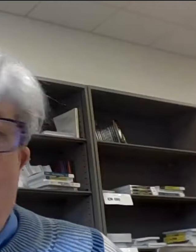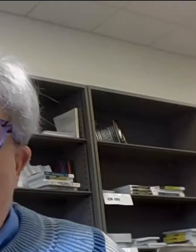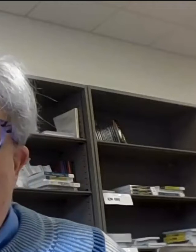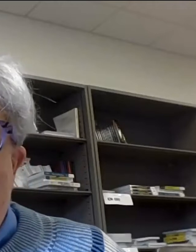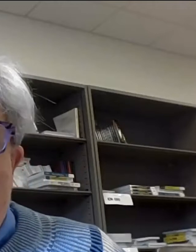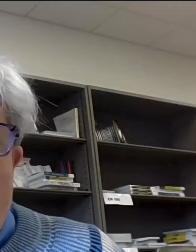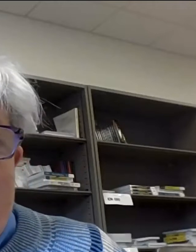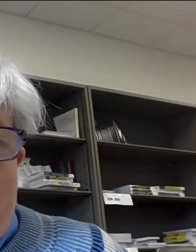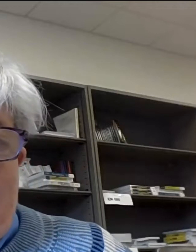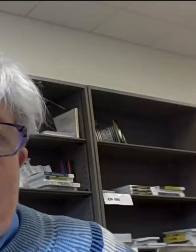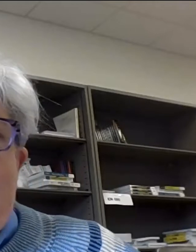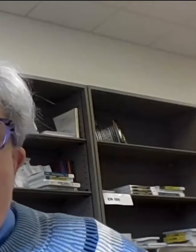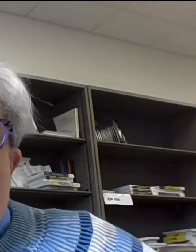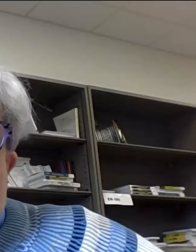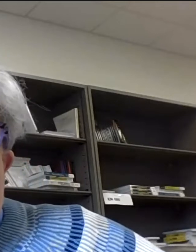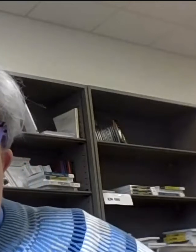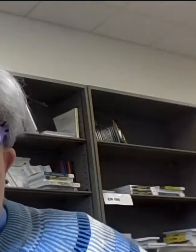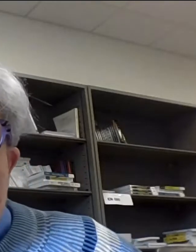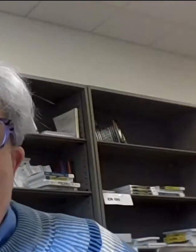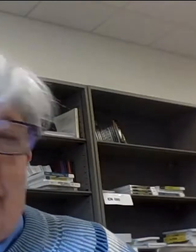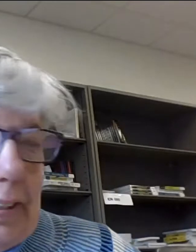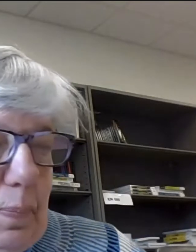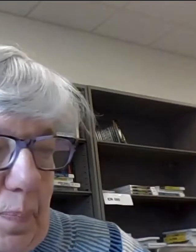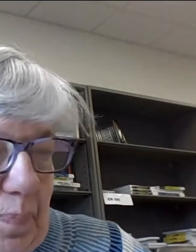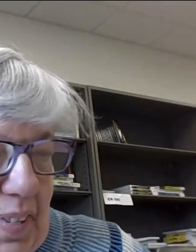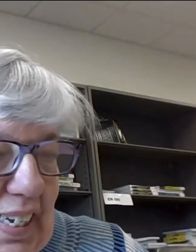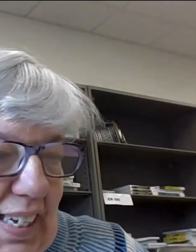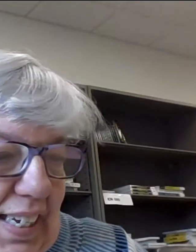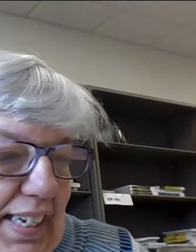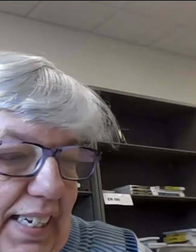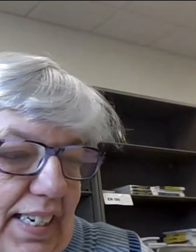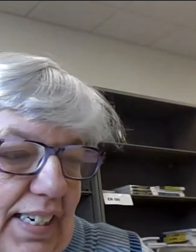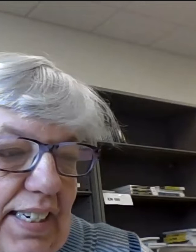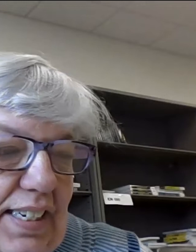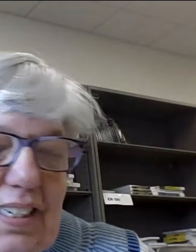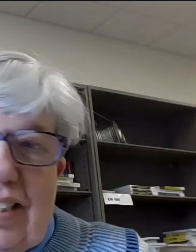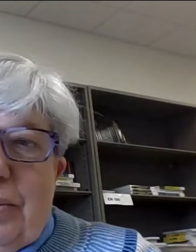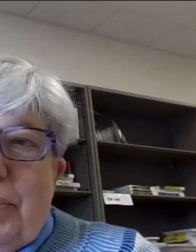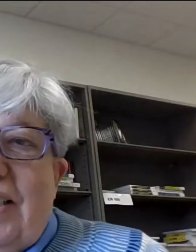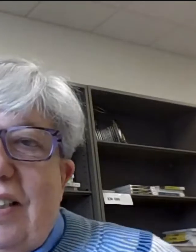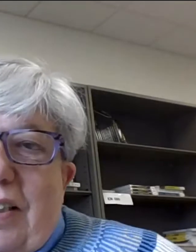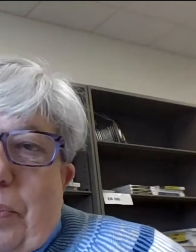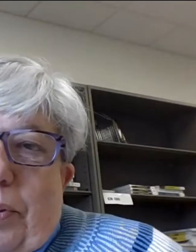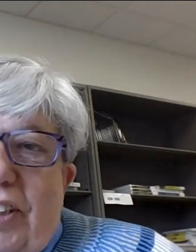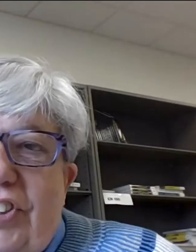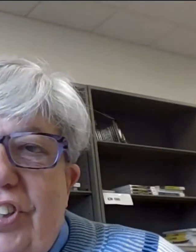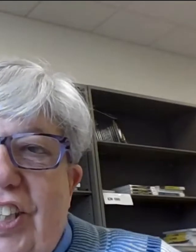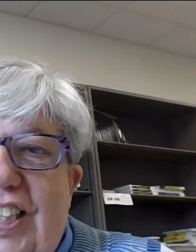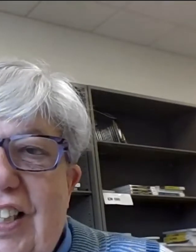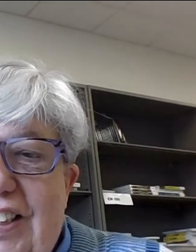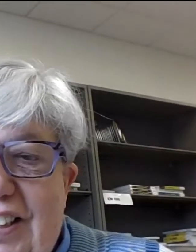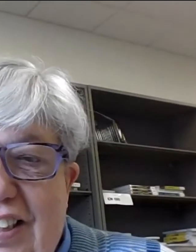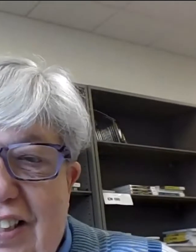Hello, everybody. My name is Lynn Domina, and I am a